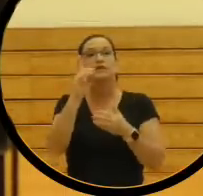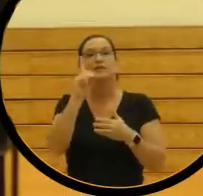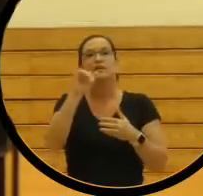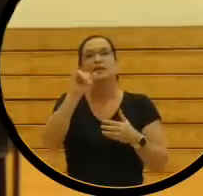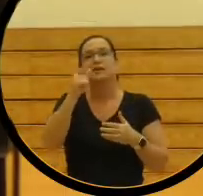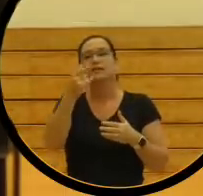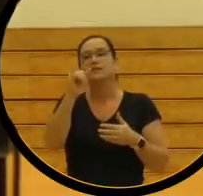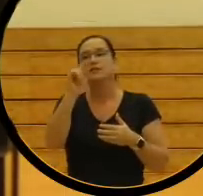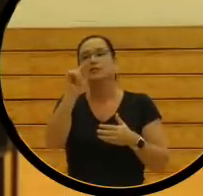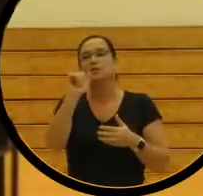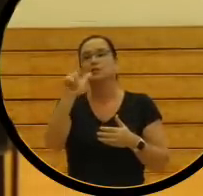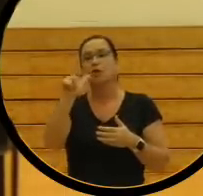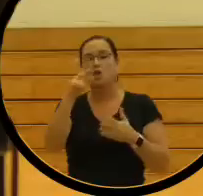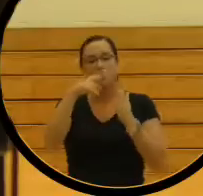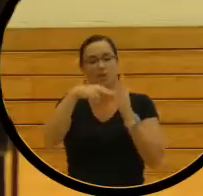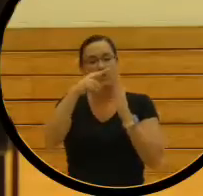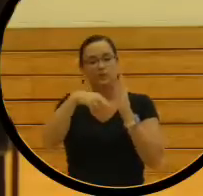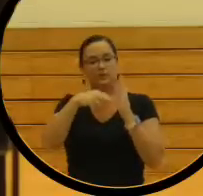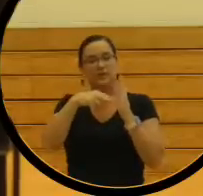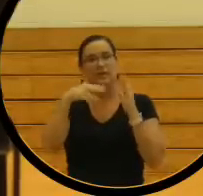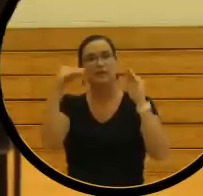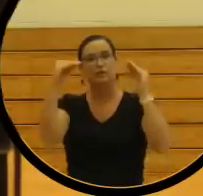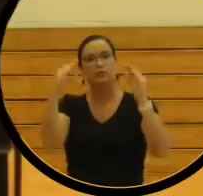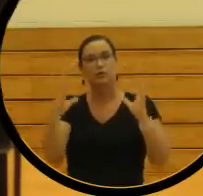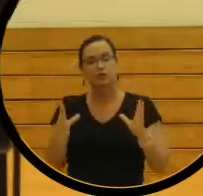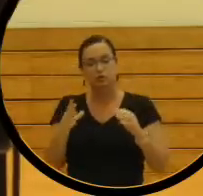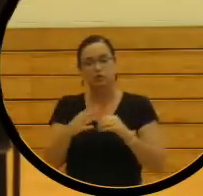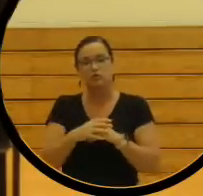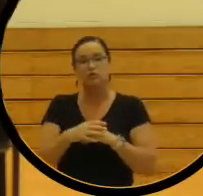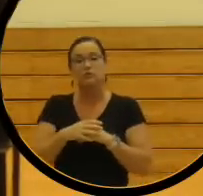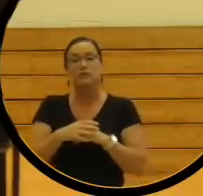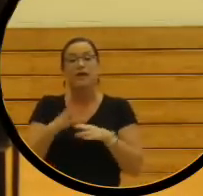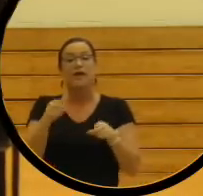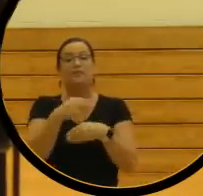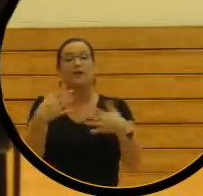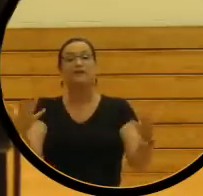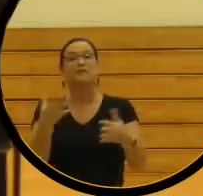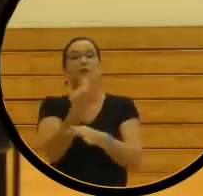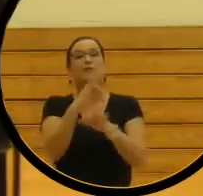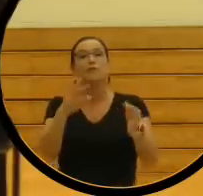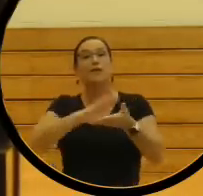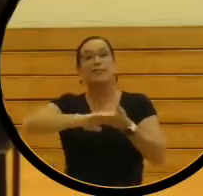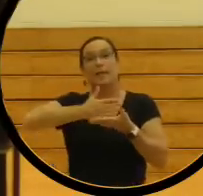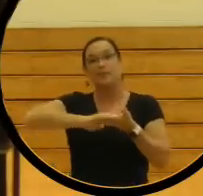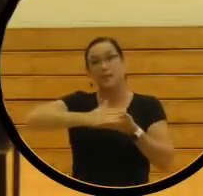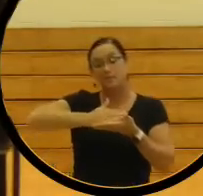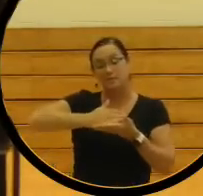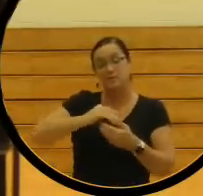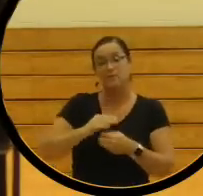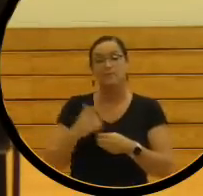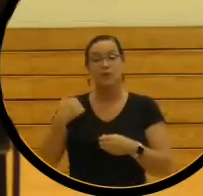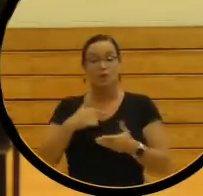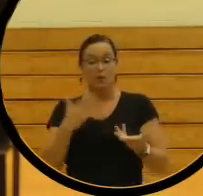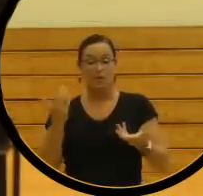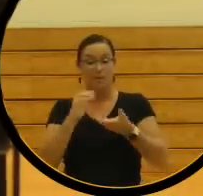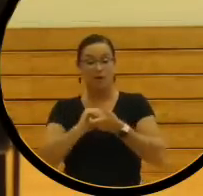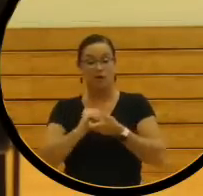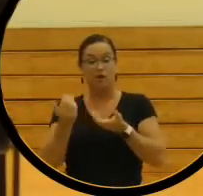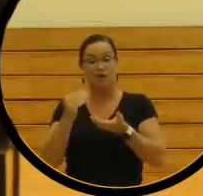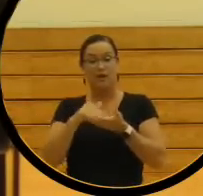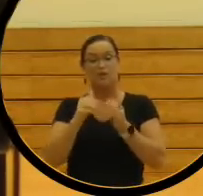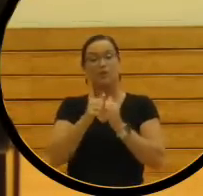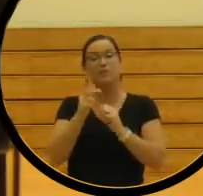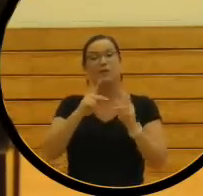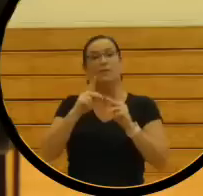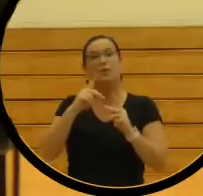literacy instructors and handed out free laptops to folks. We partnered with folks again who got certified in